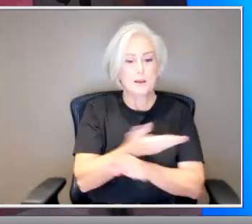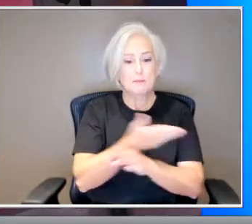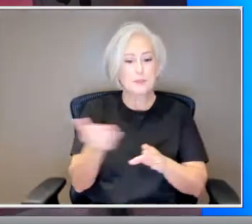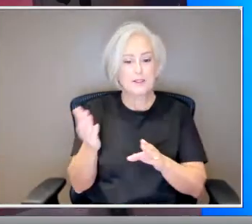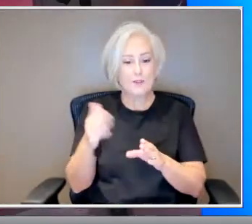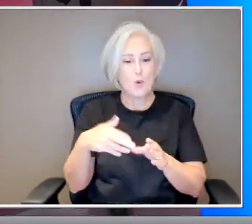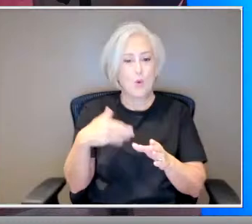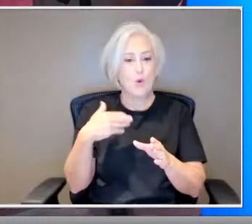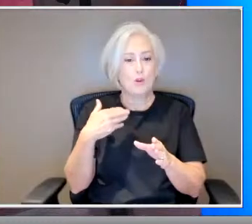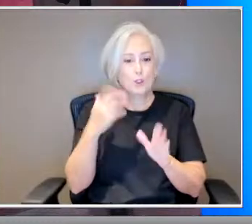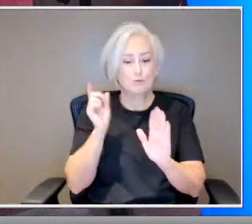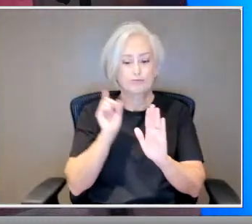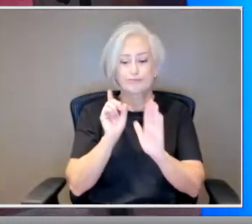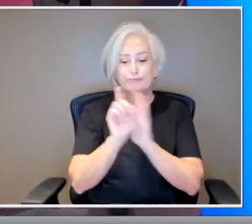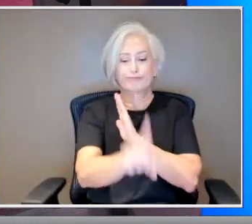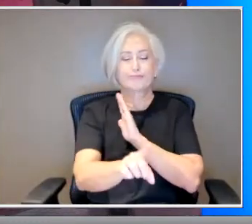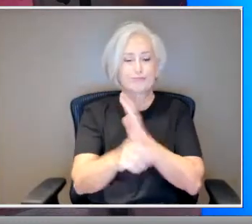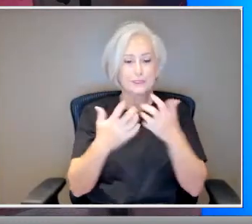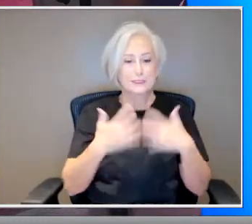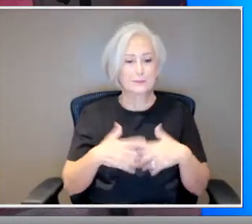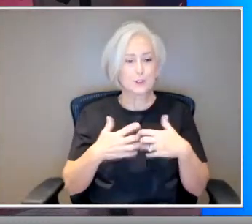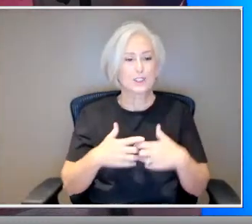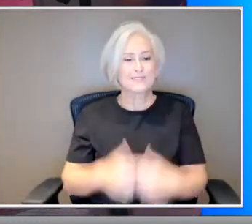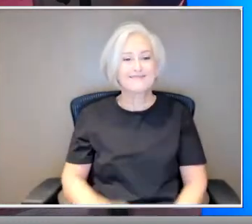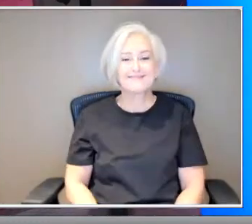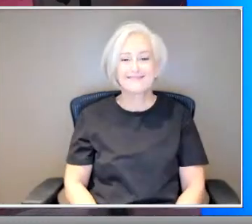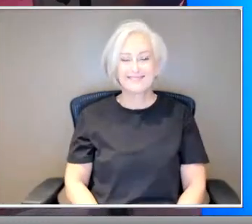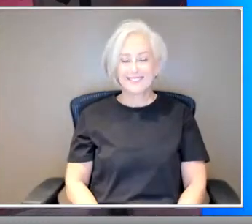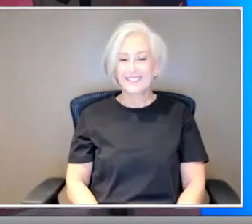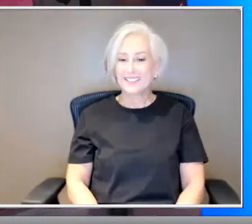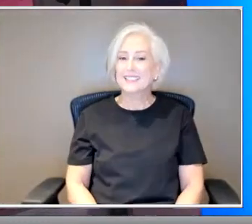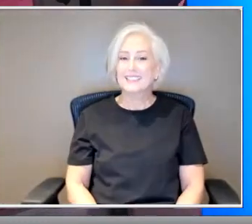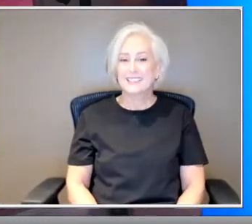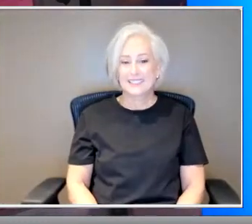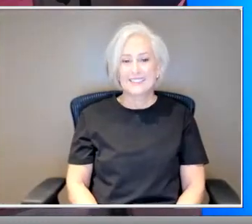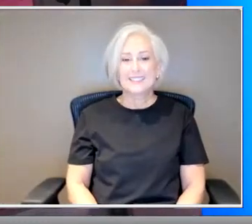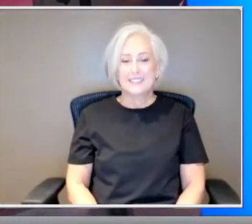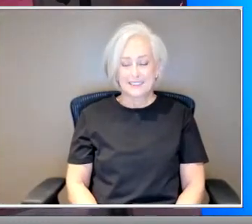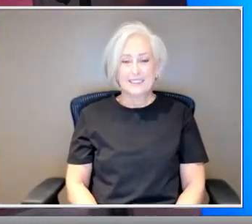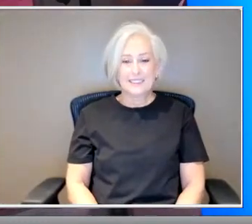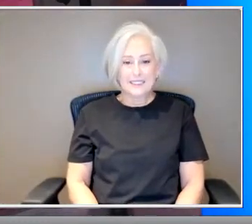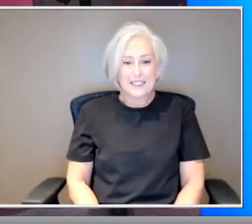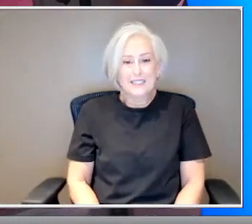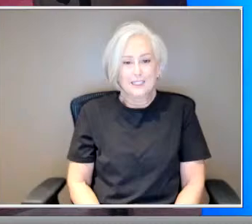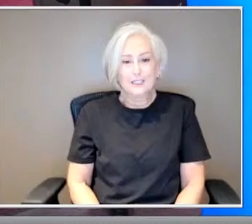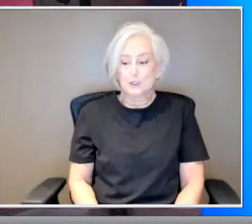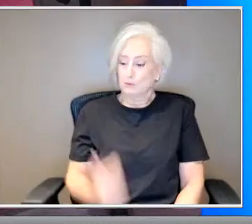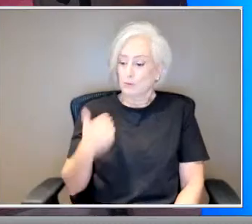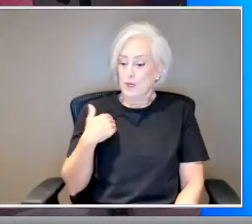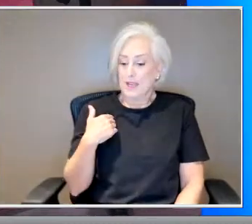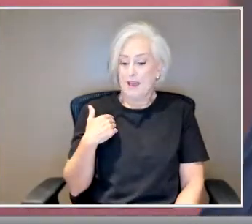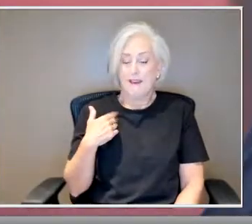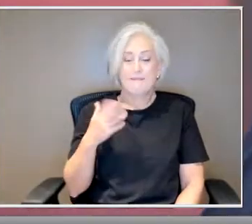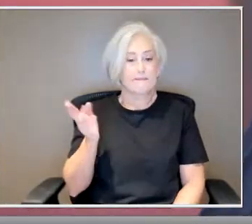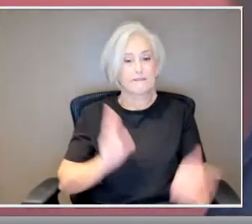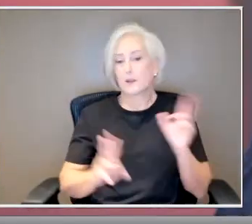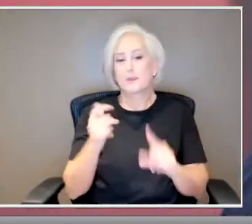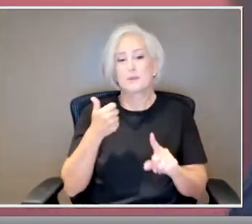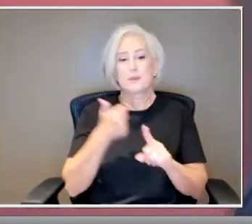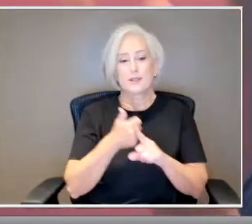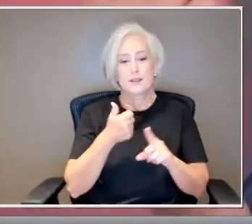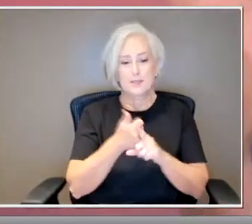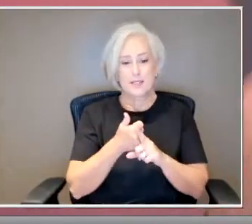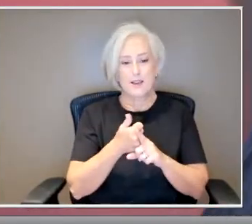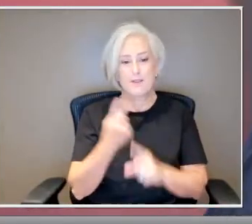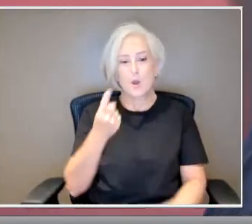the detectors. Sounds like travelers in my future. We have, I think so. I mean, we have had people too that one gentleman was